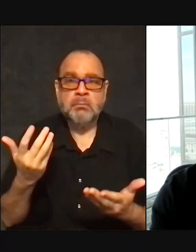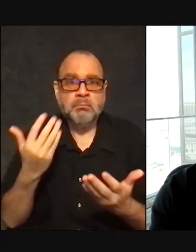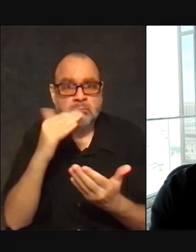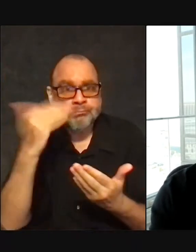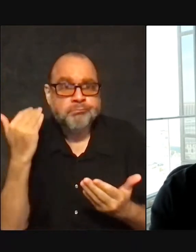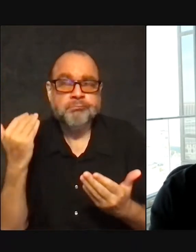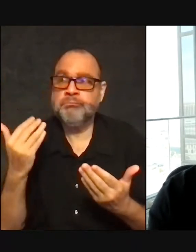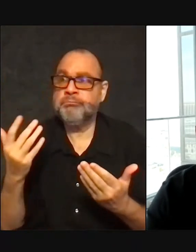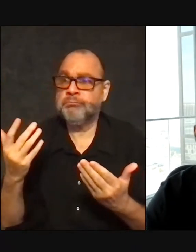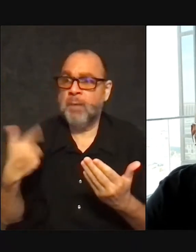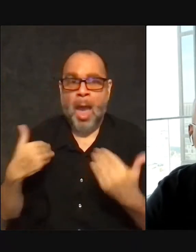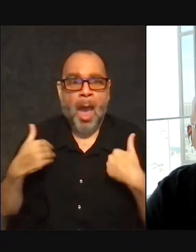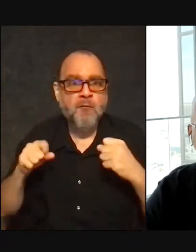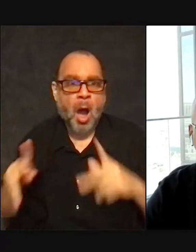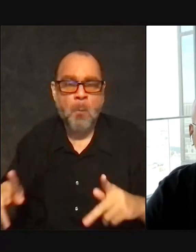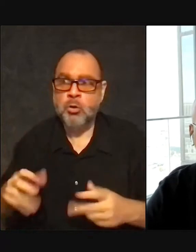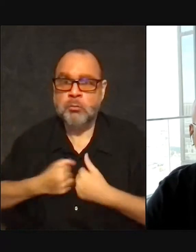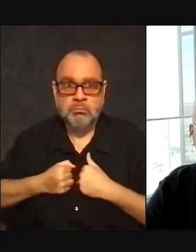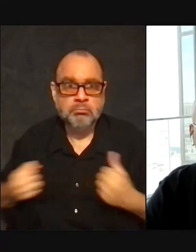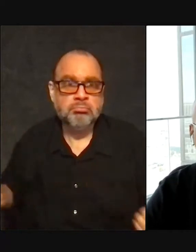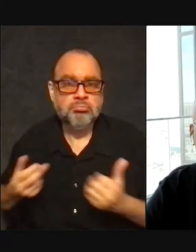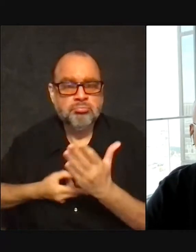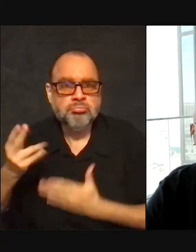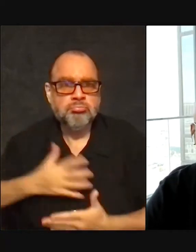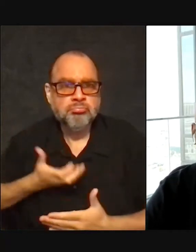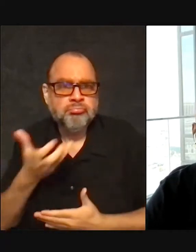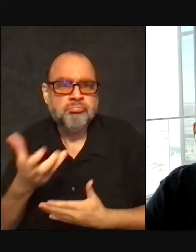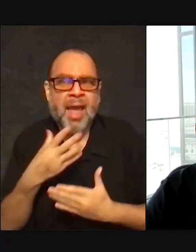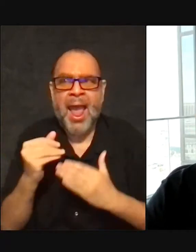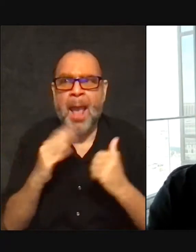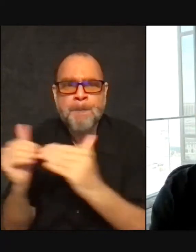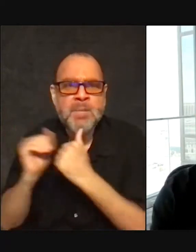felt and build other global connectivity.